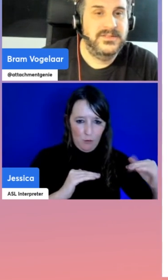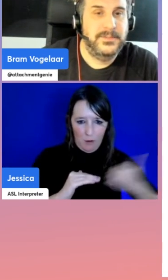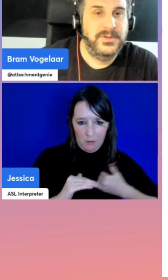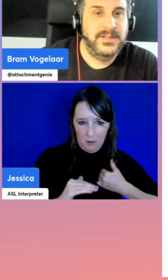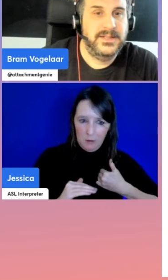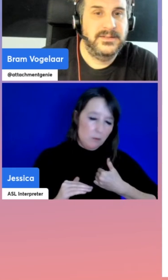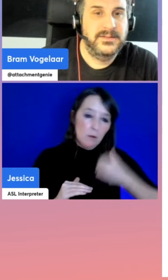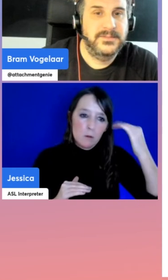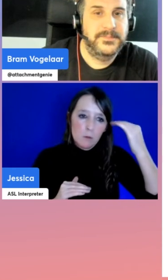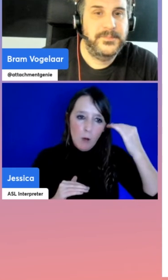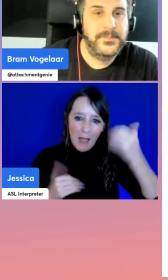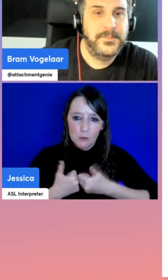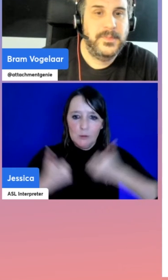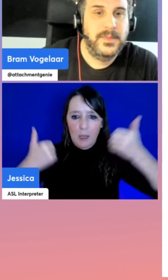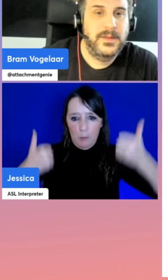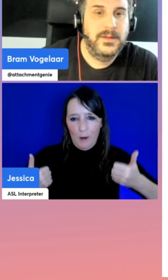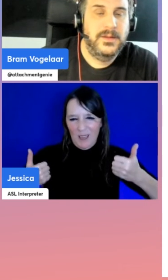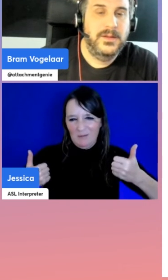to separate things.